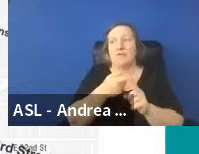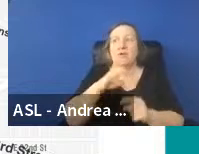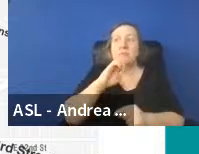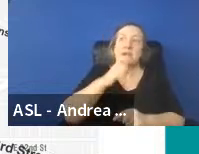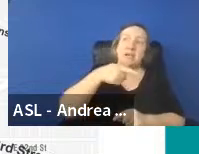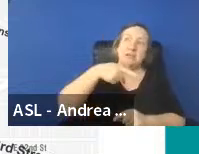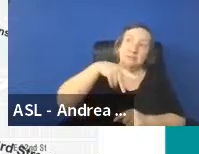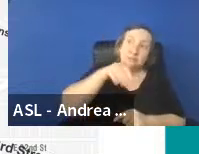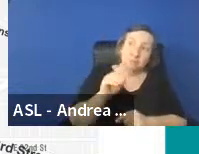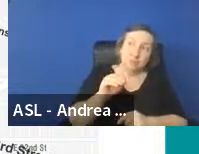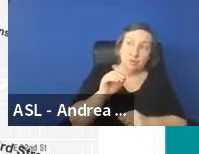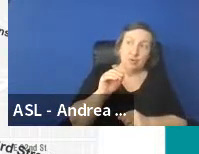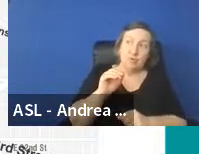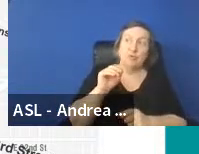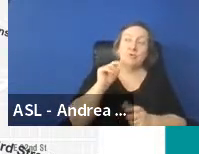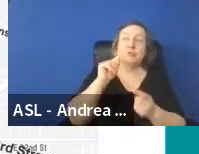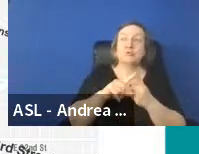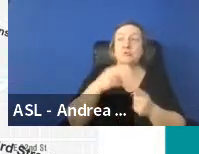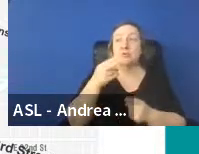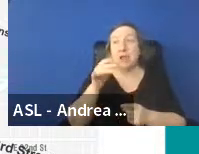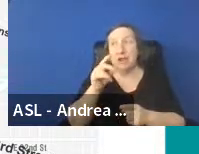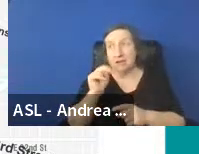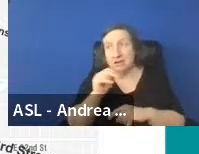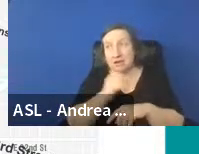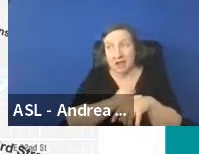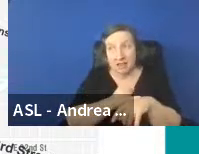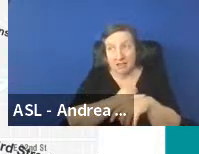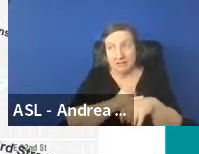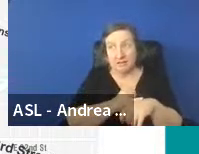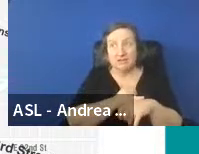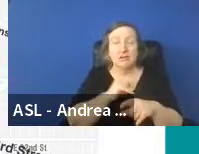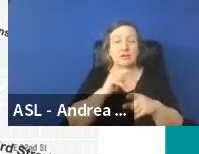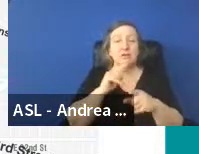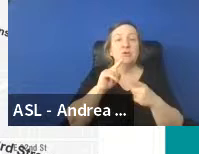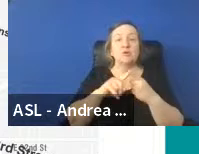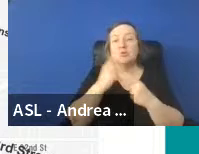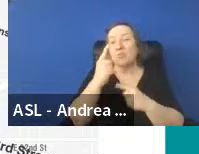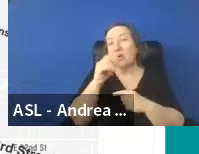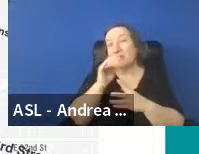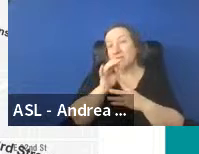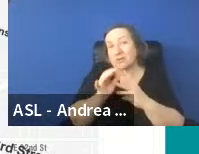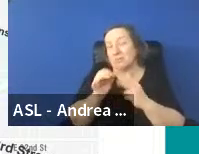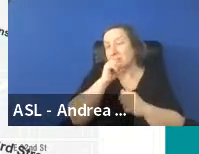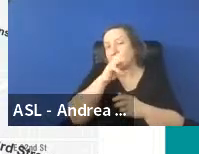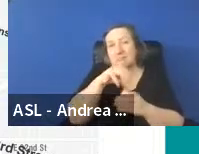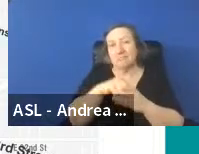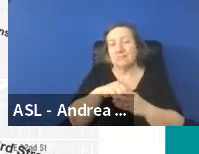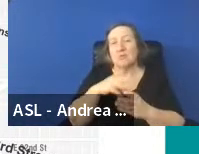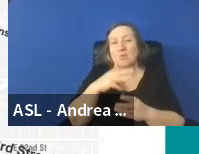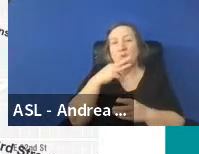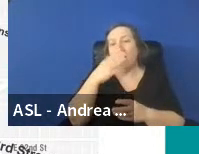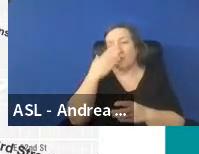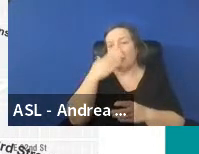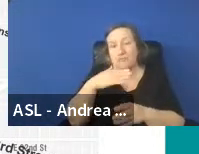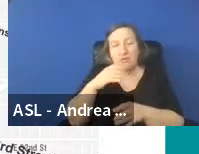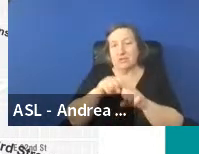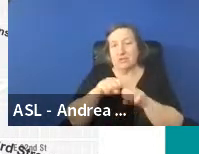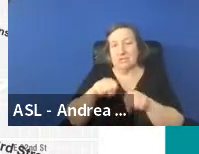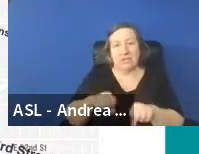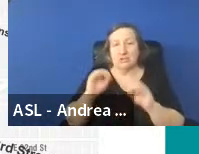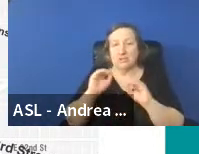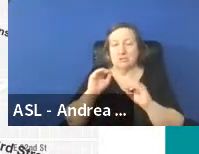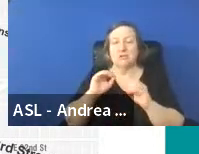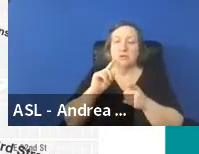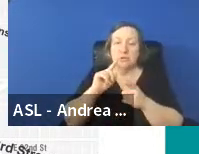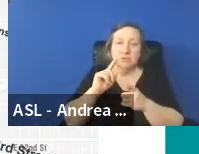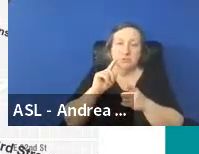Expo, going to Hayden Island, going to one of those options does not include a waterfront station. It just goes to